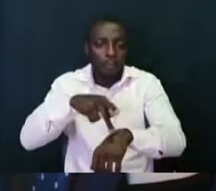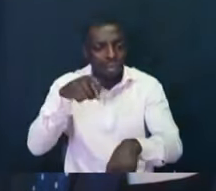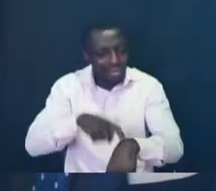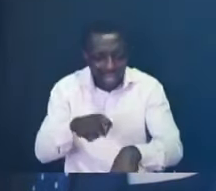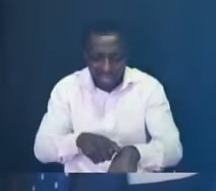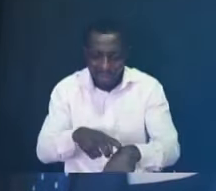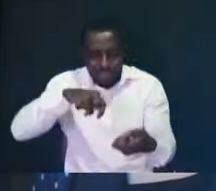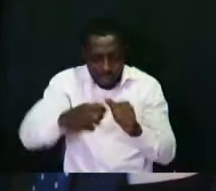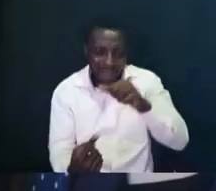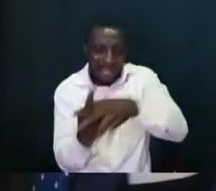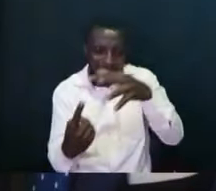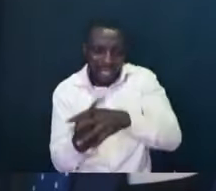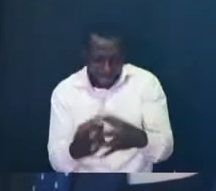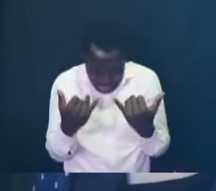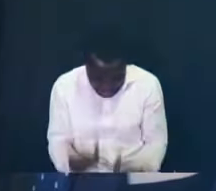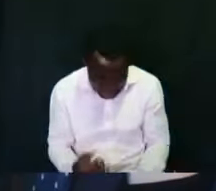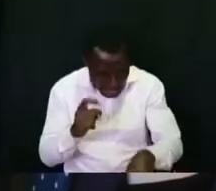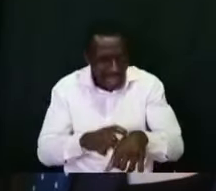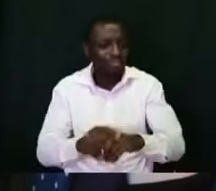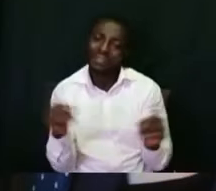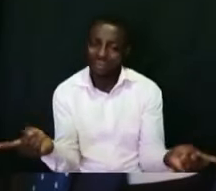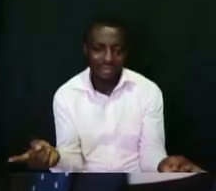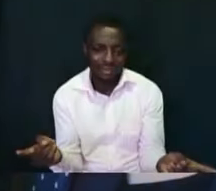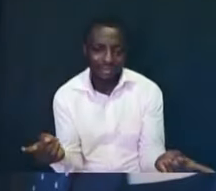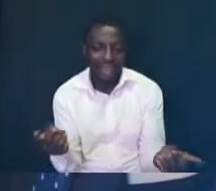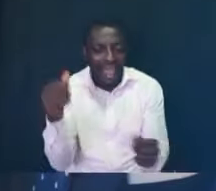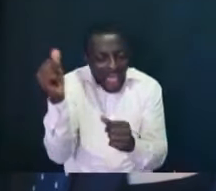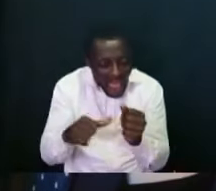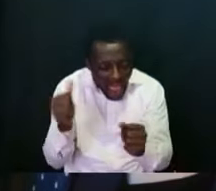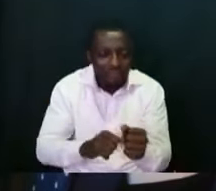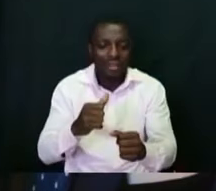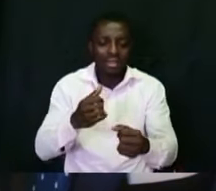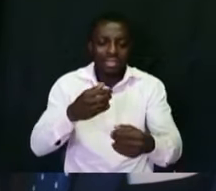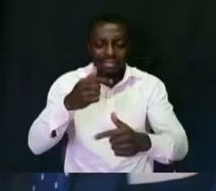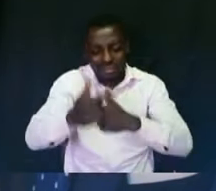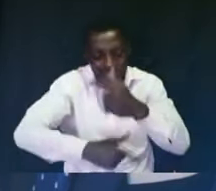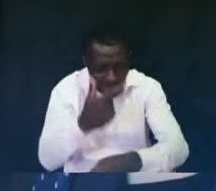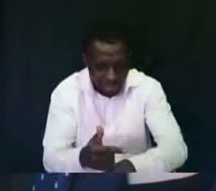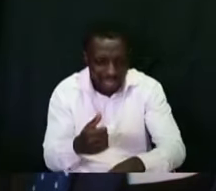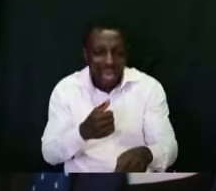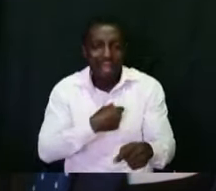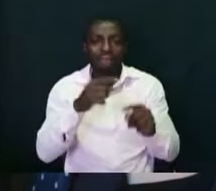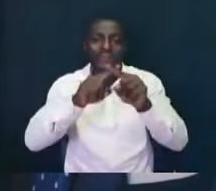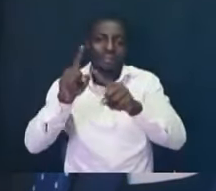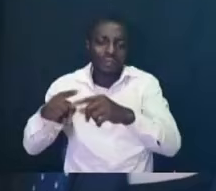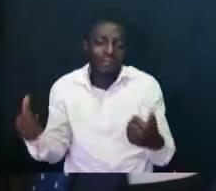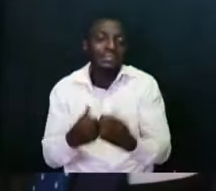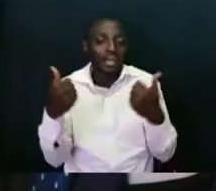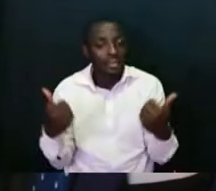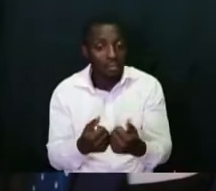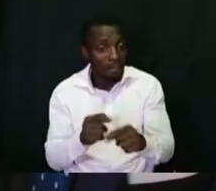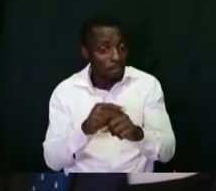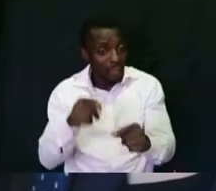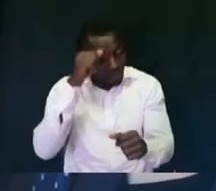generation faces different issues and challenges. But our